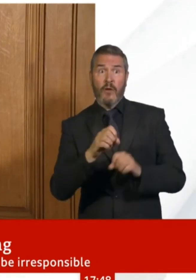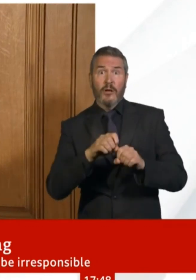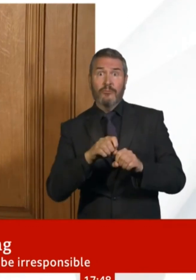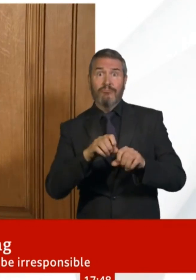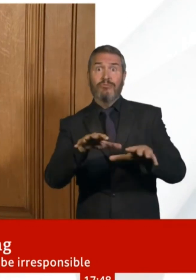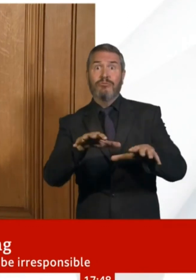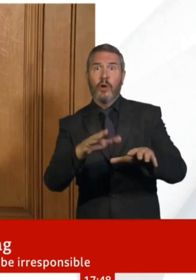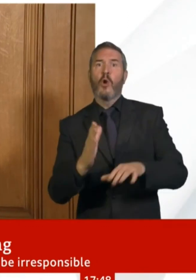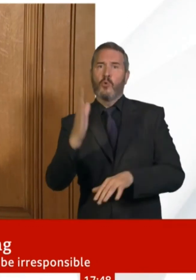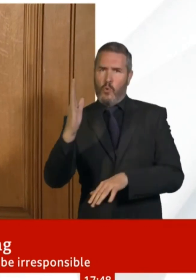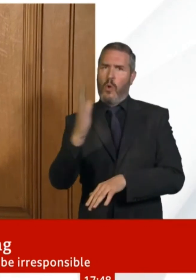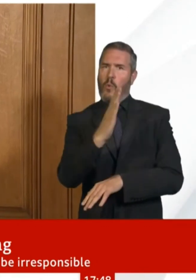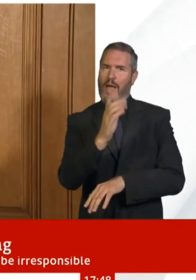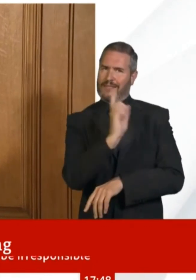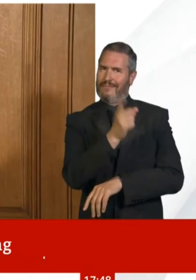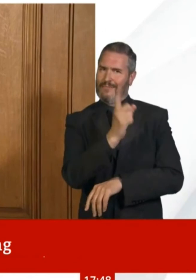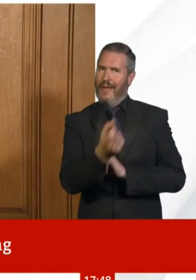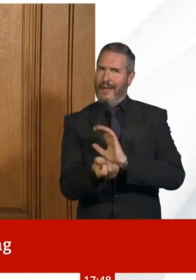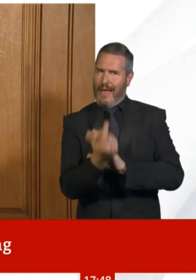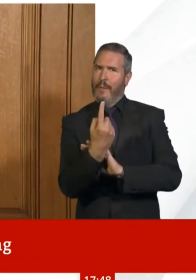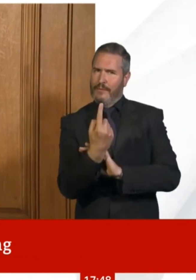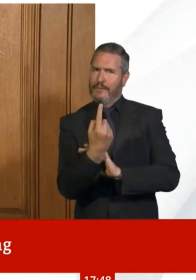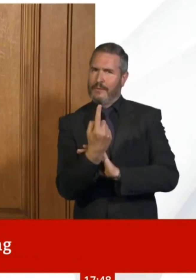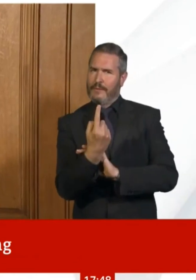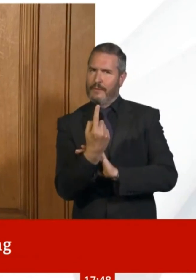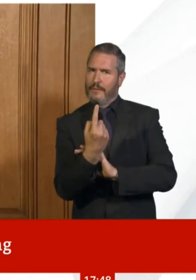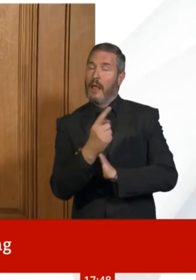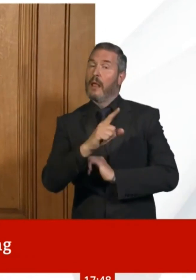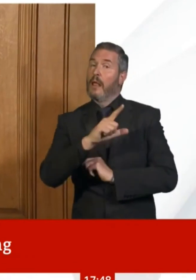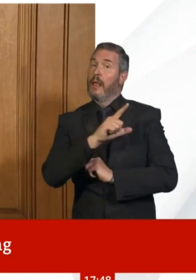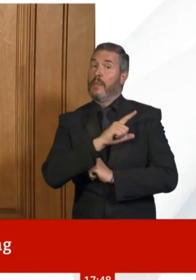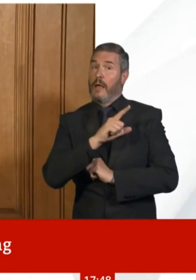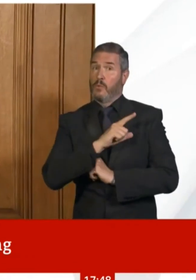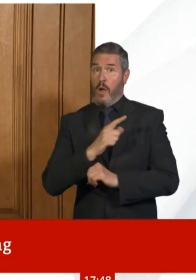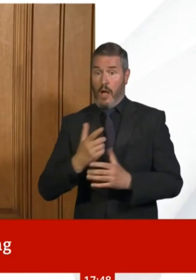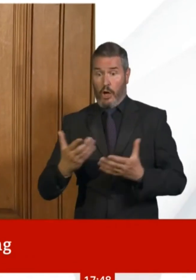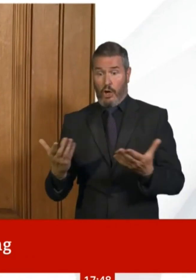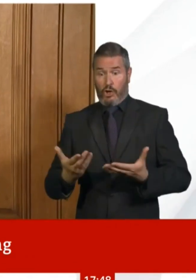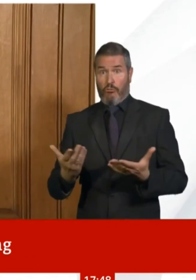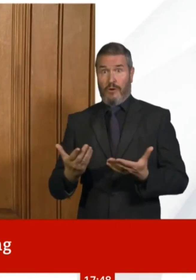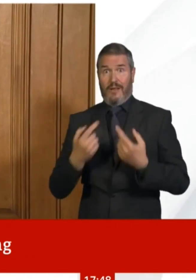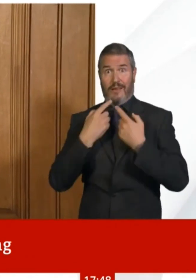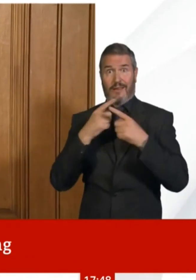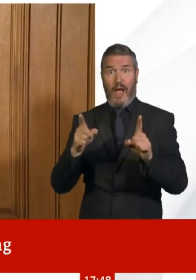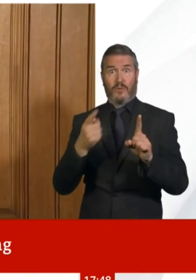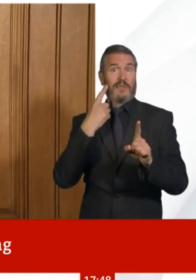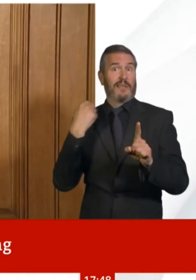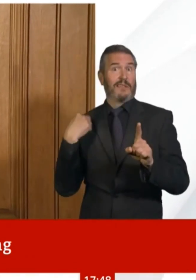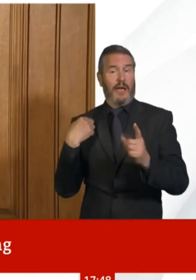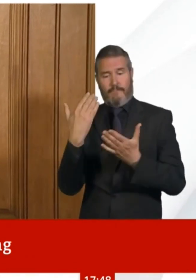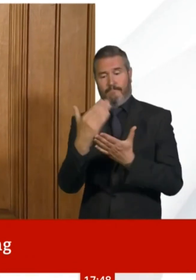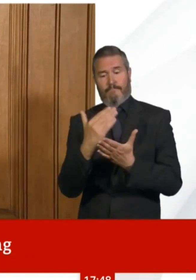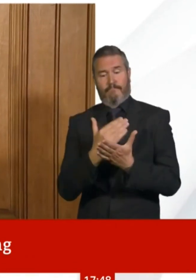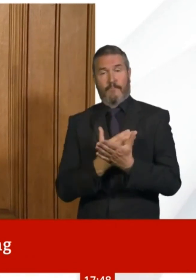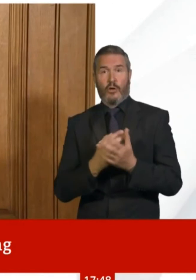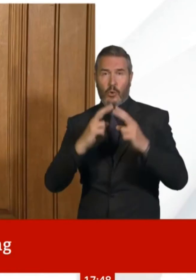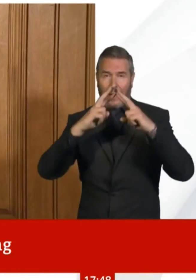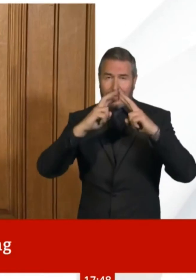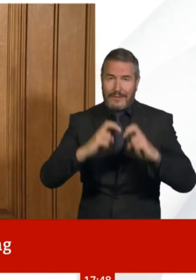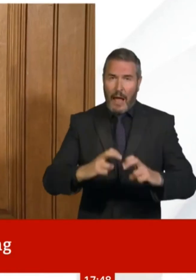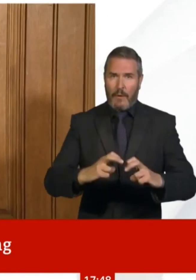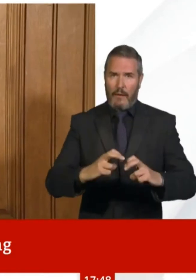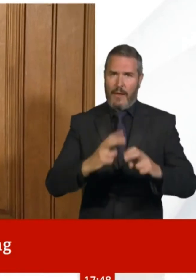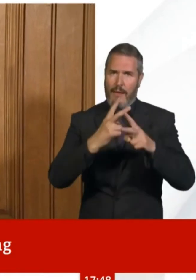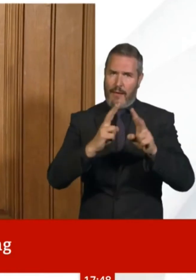been in the Northwest. And this is why the measures that were announced yesterday, really to look at the care home issue, are